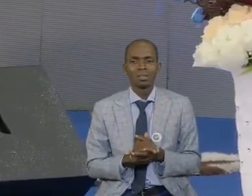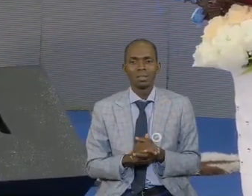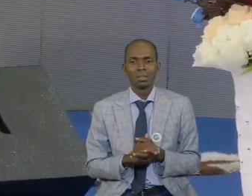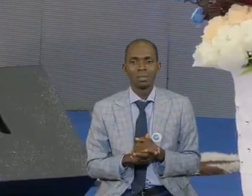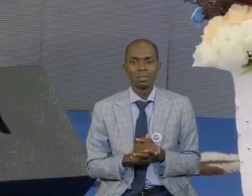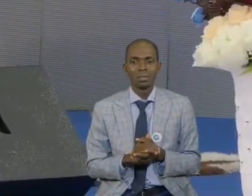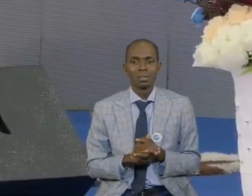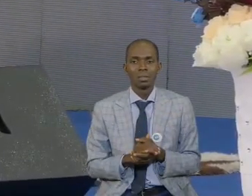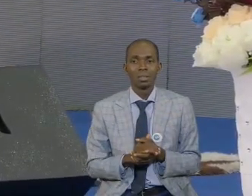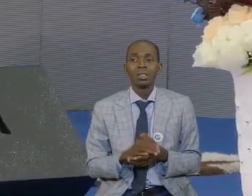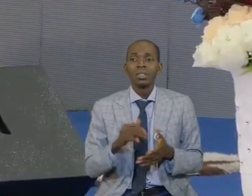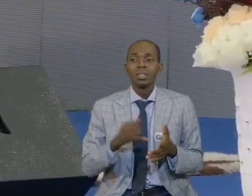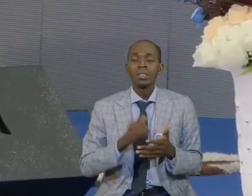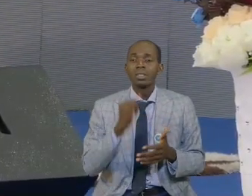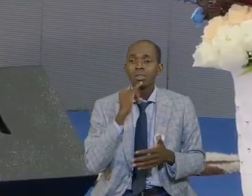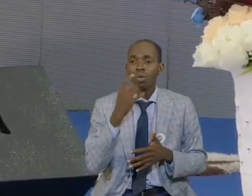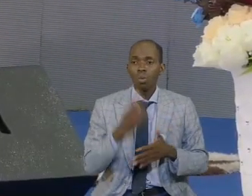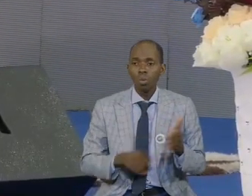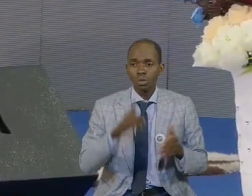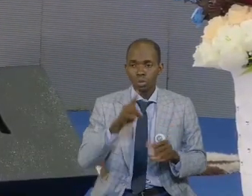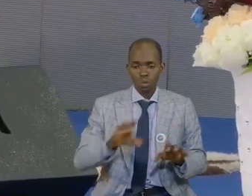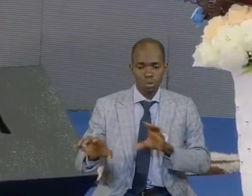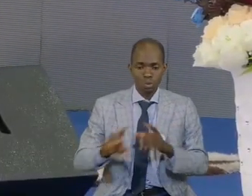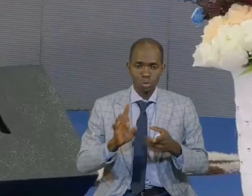It's what you do to yourself.